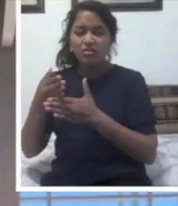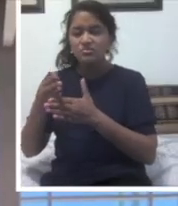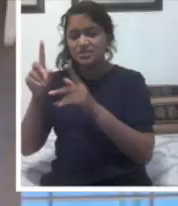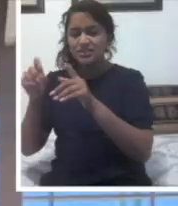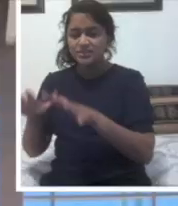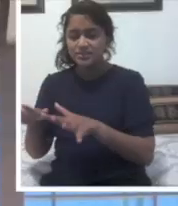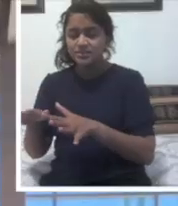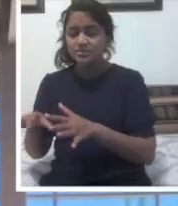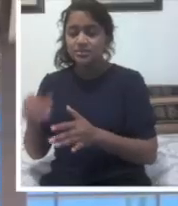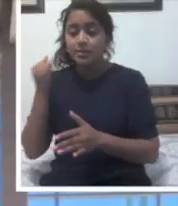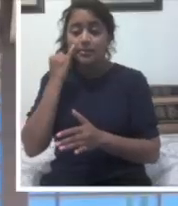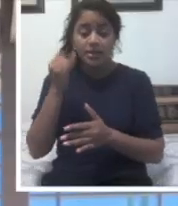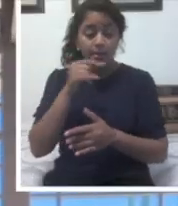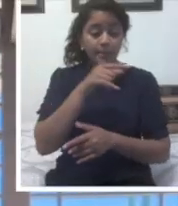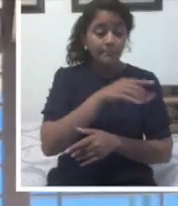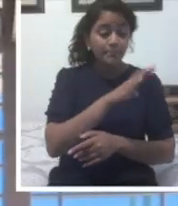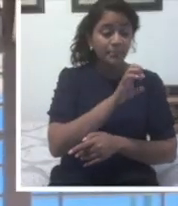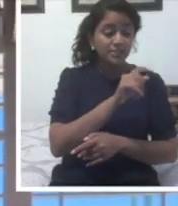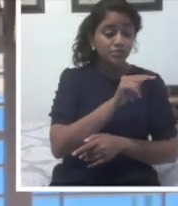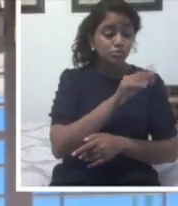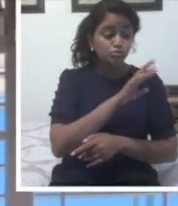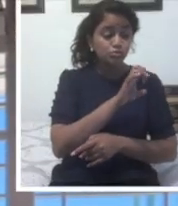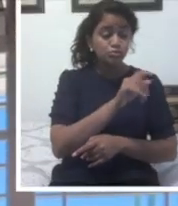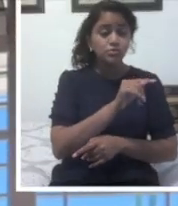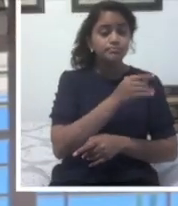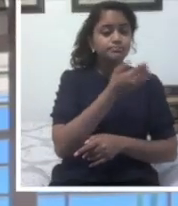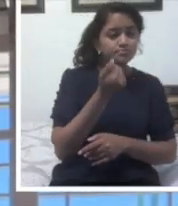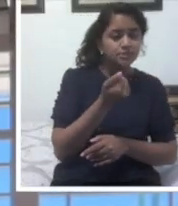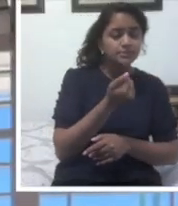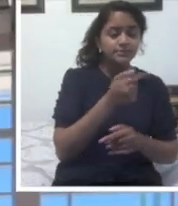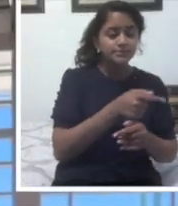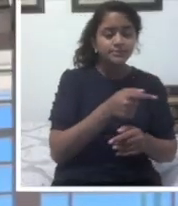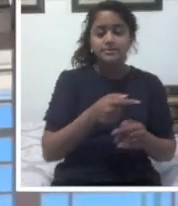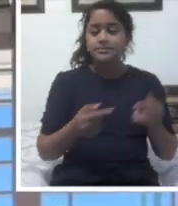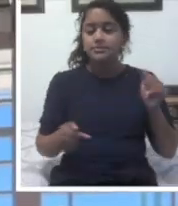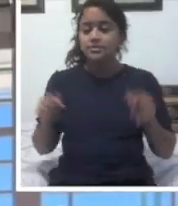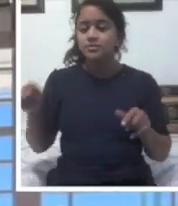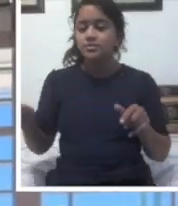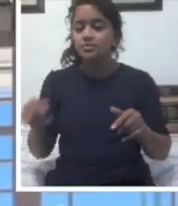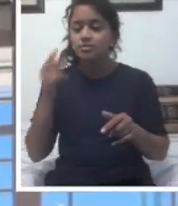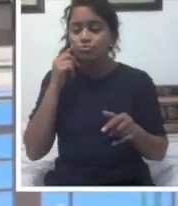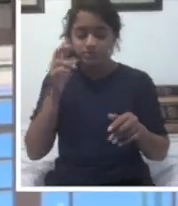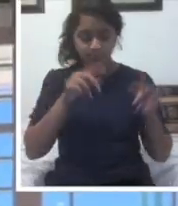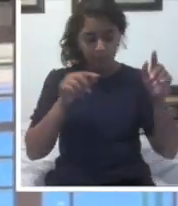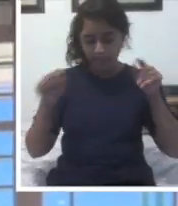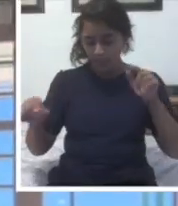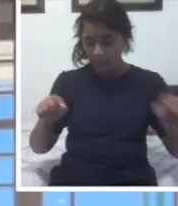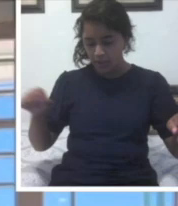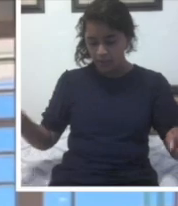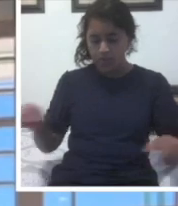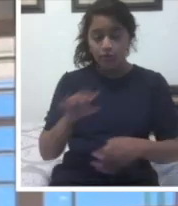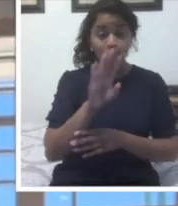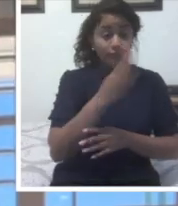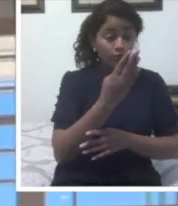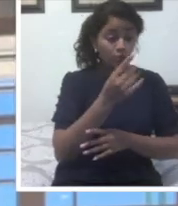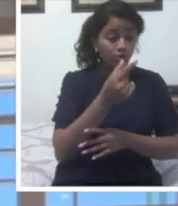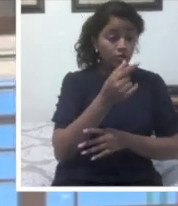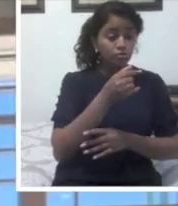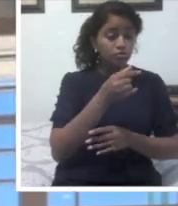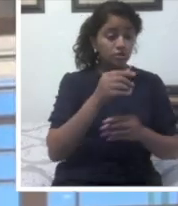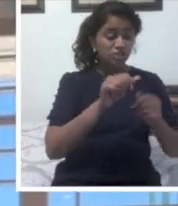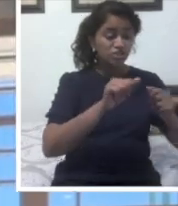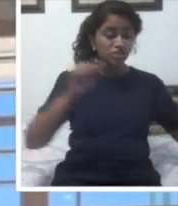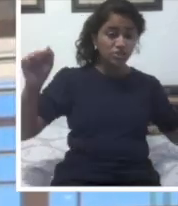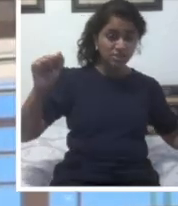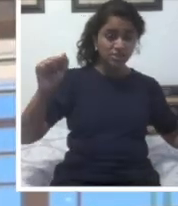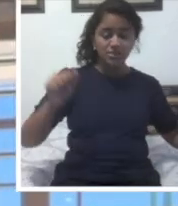the beetroot performed the best. And it's and like as you saw here, the 4-gram performs the best at stretching, the 8-gram